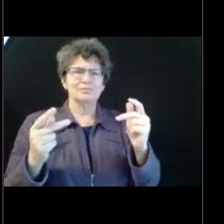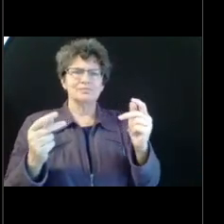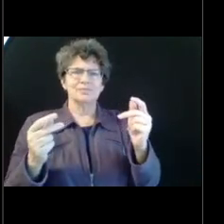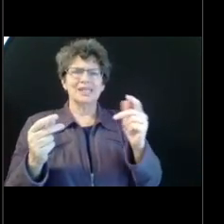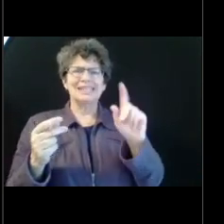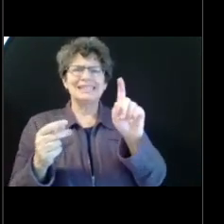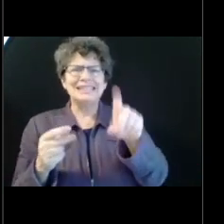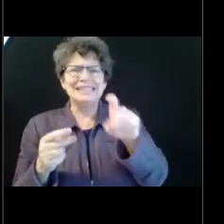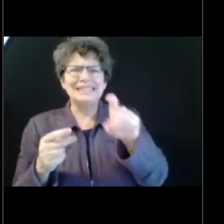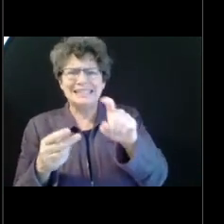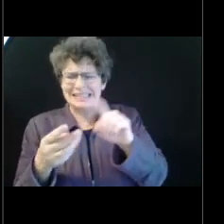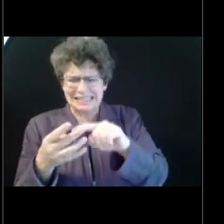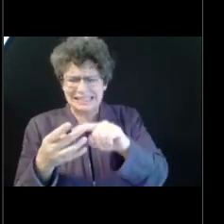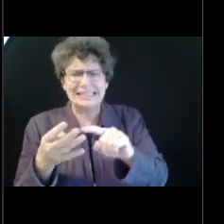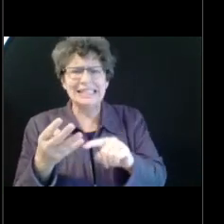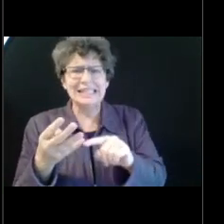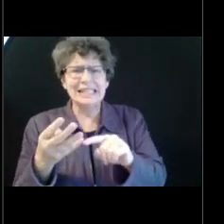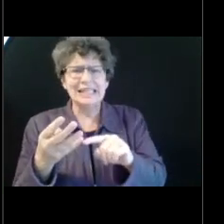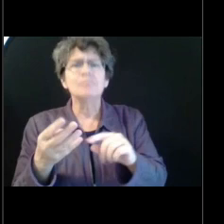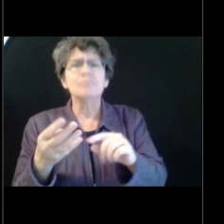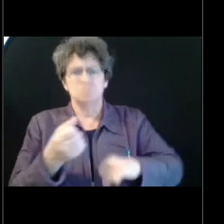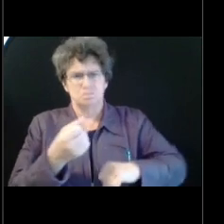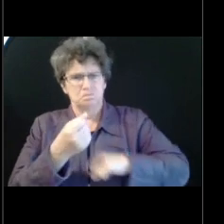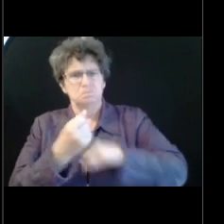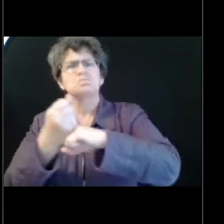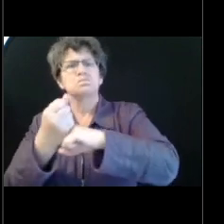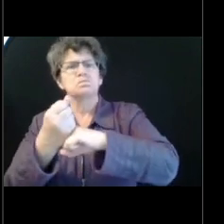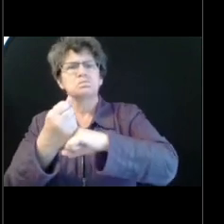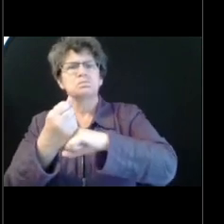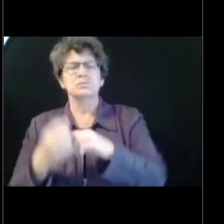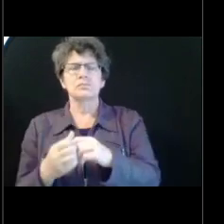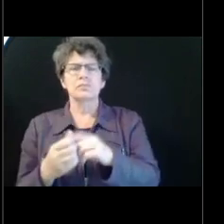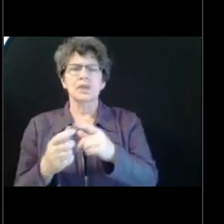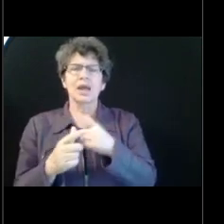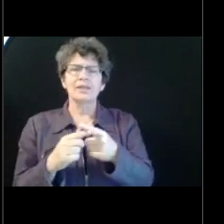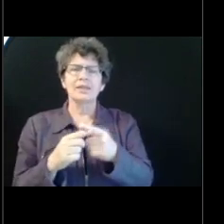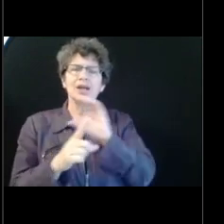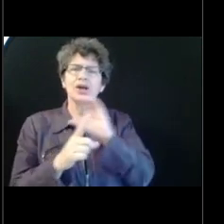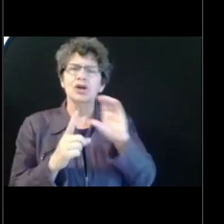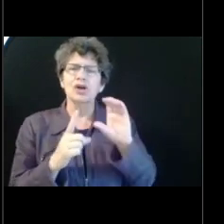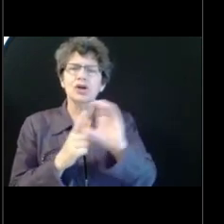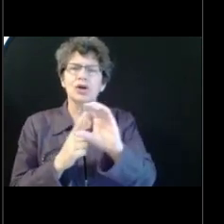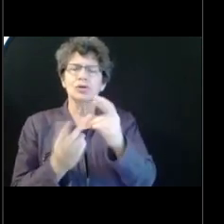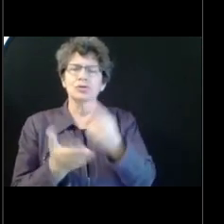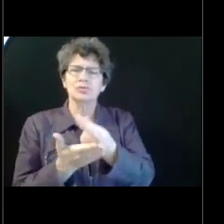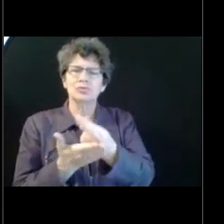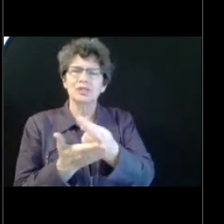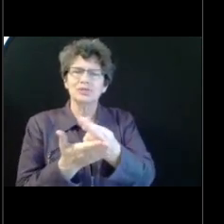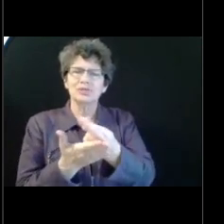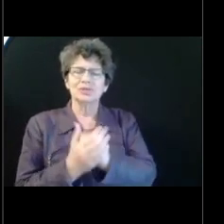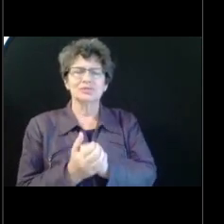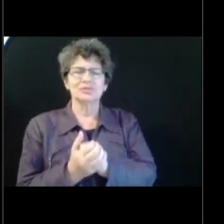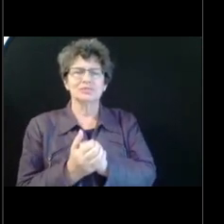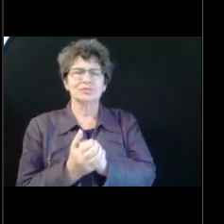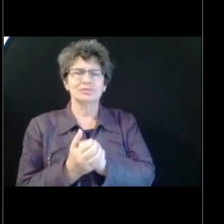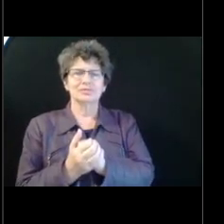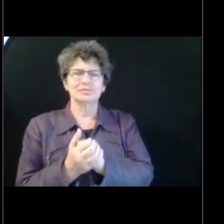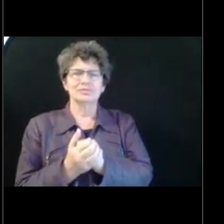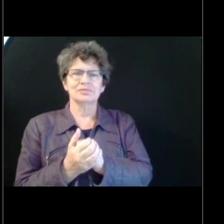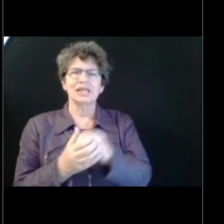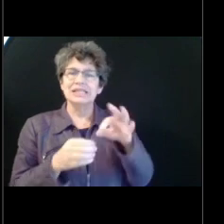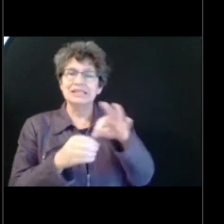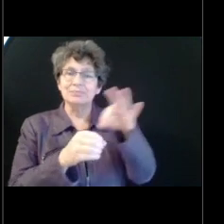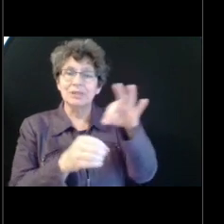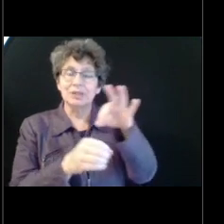and can't help themselves. And then cultural resources, those that are founded in the